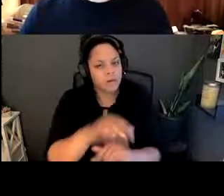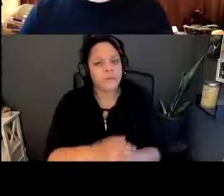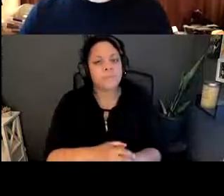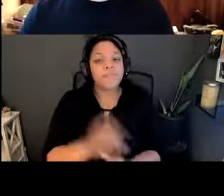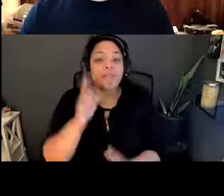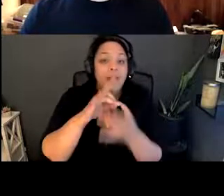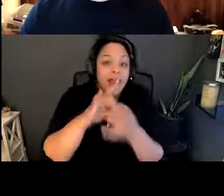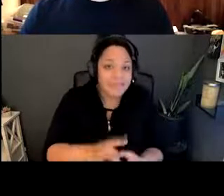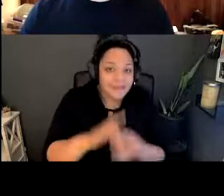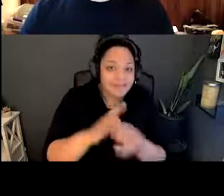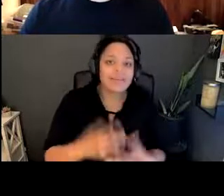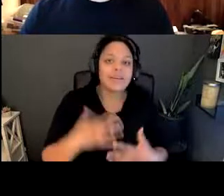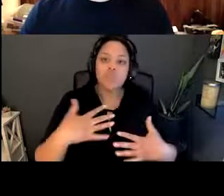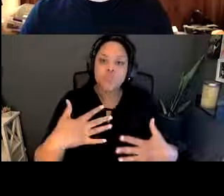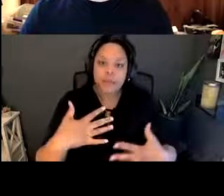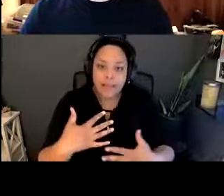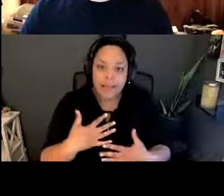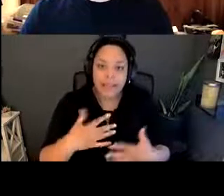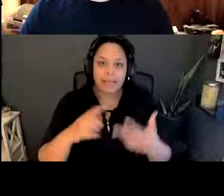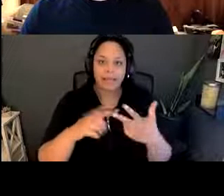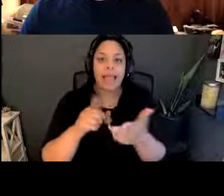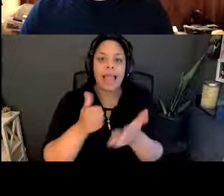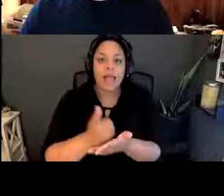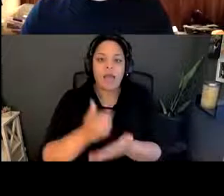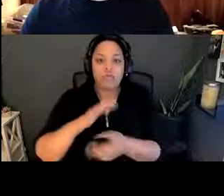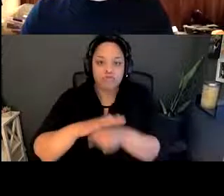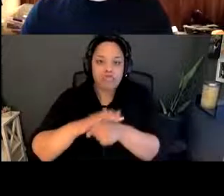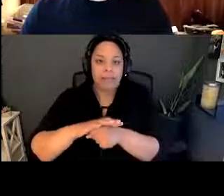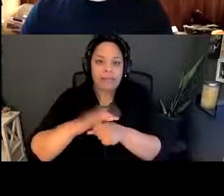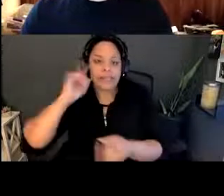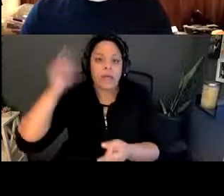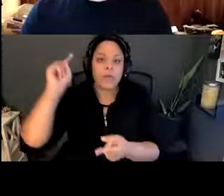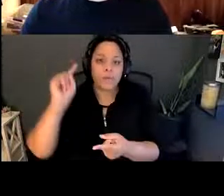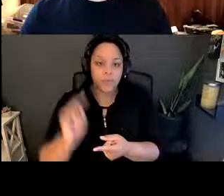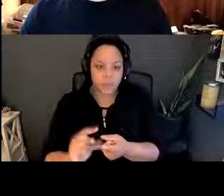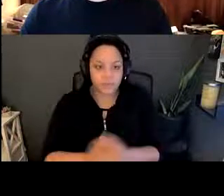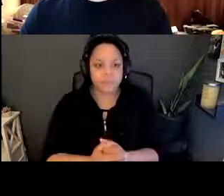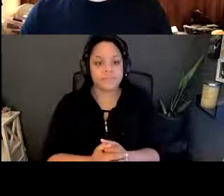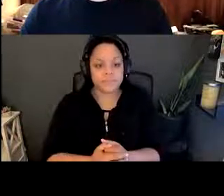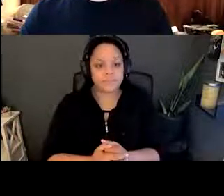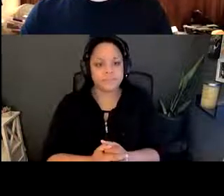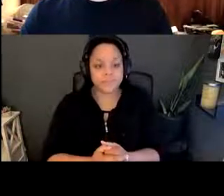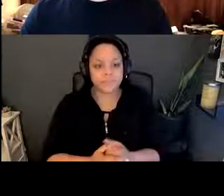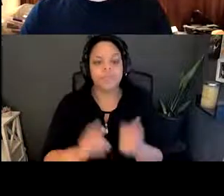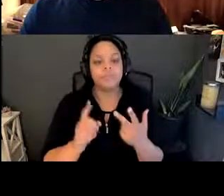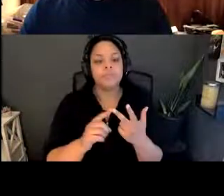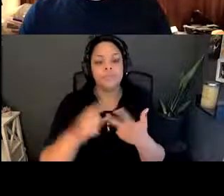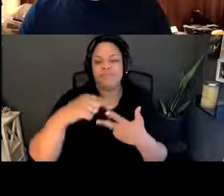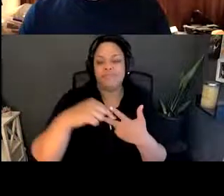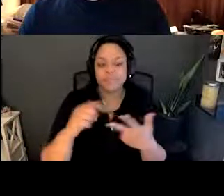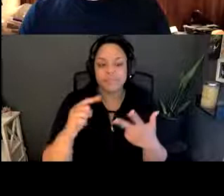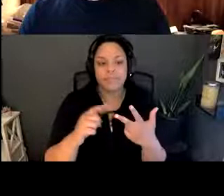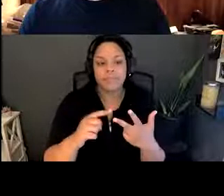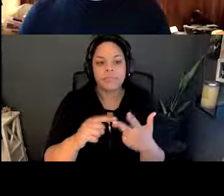in mindfulness can often help reduce stress as well. We're reorganizing the relationships with cravings,